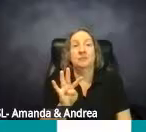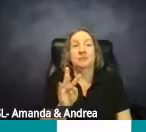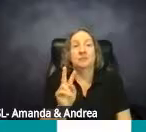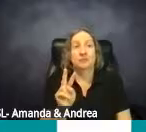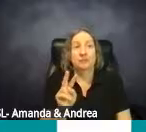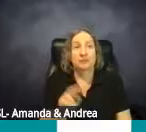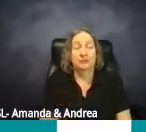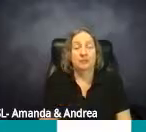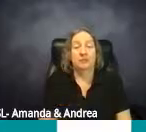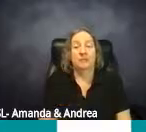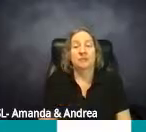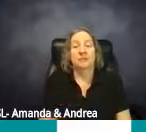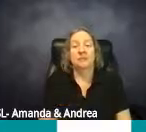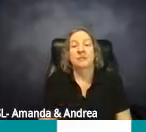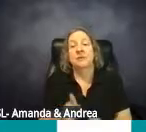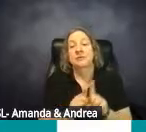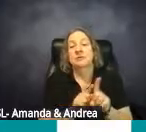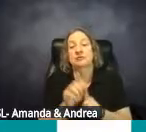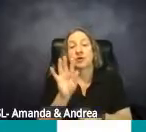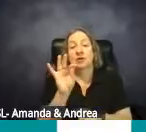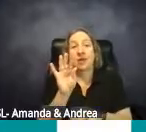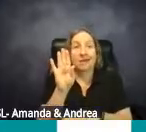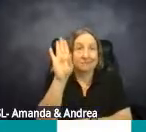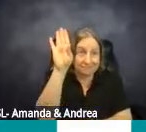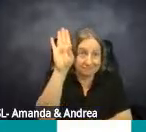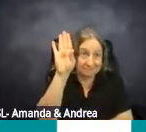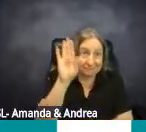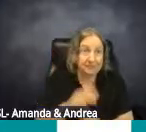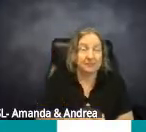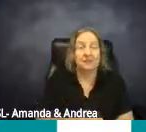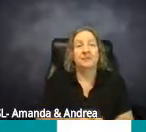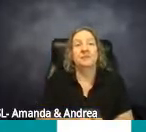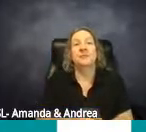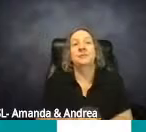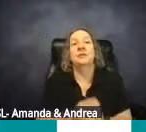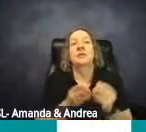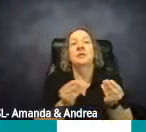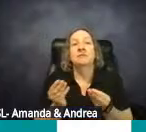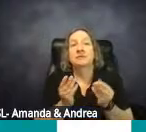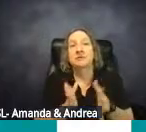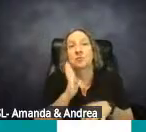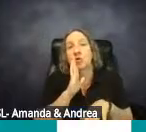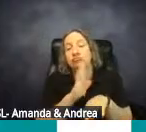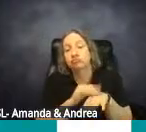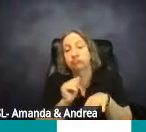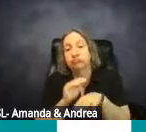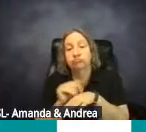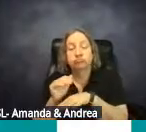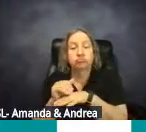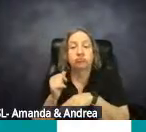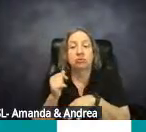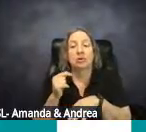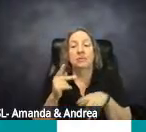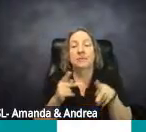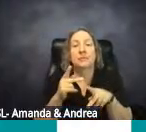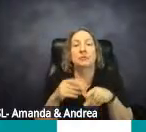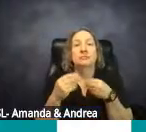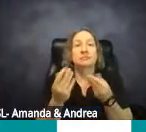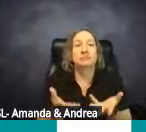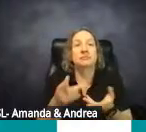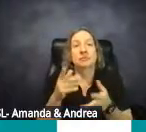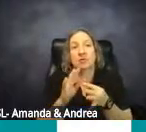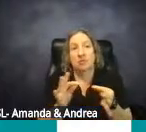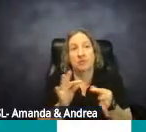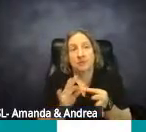701942. Dial *9 to raise your hand. The facilitator will call on participants to provide